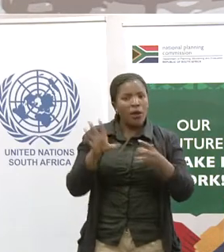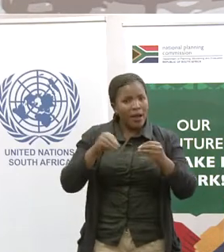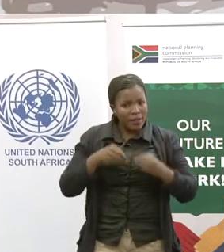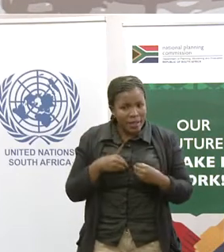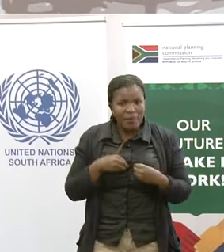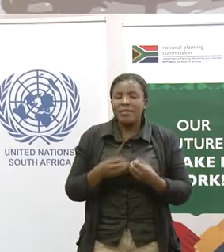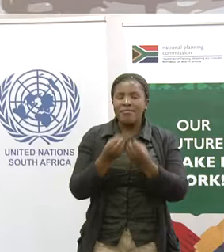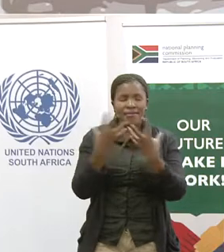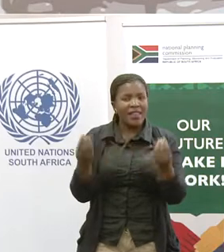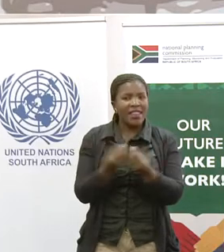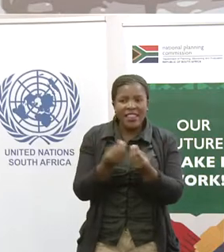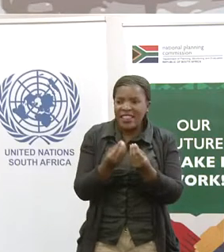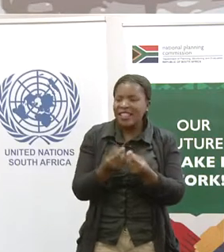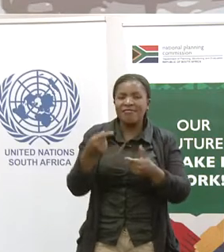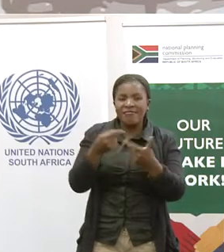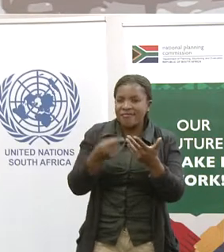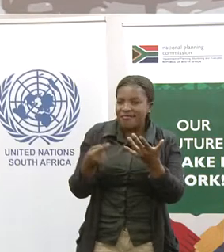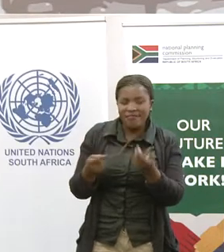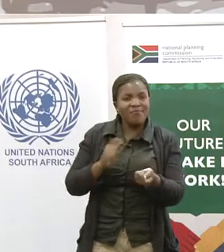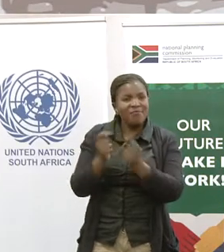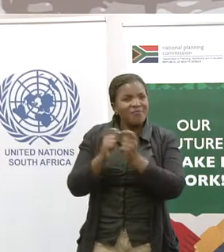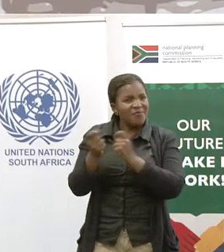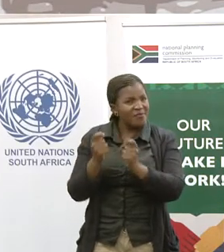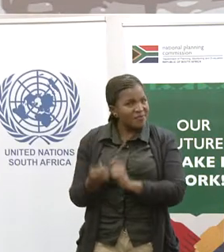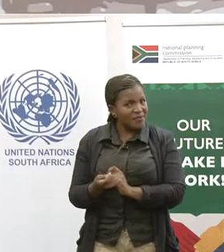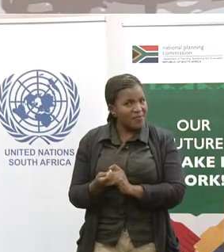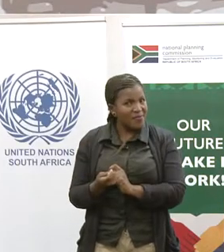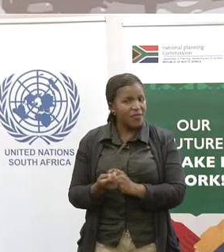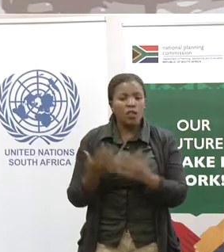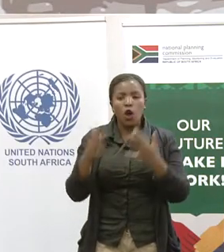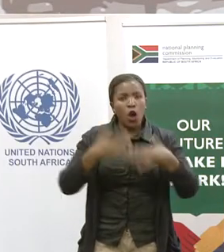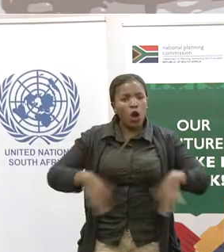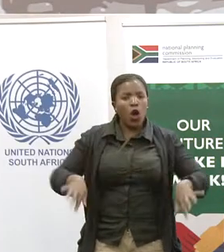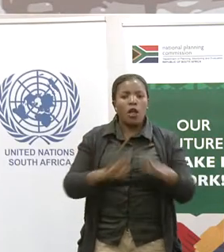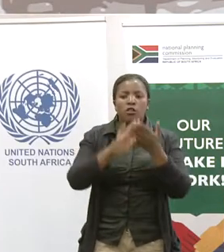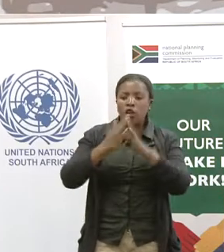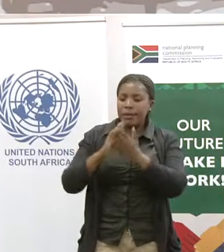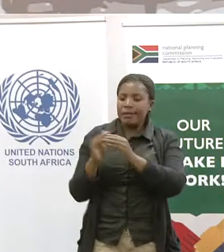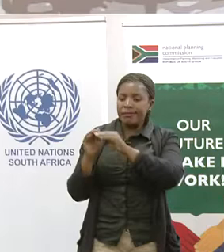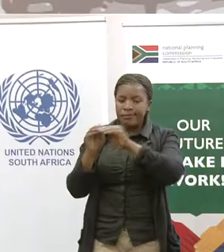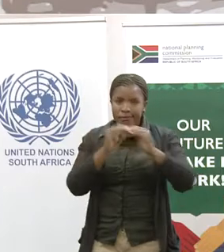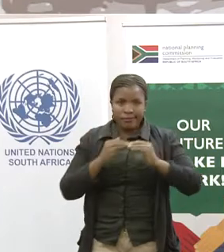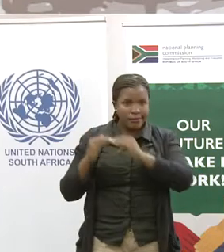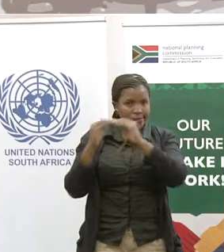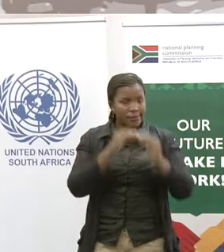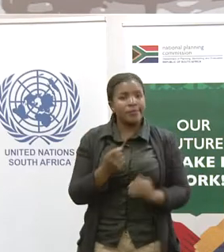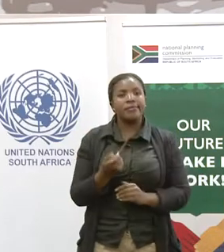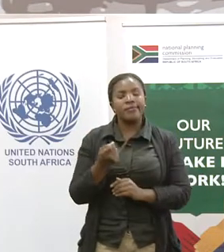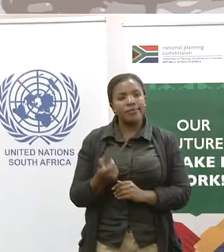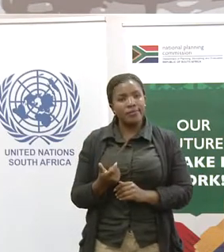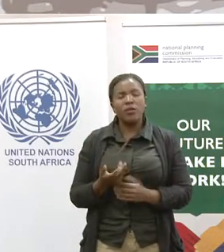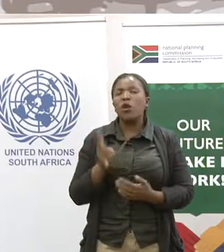tolerance of all as full and equal members of society.